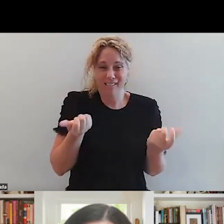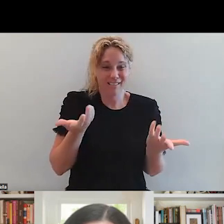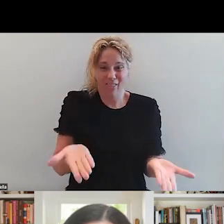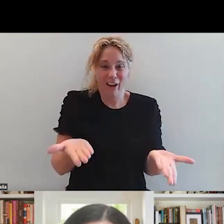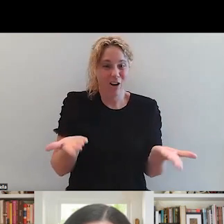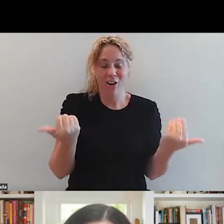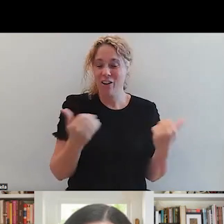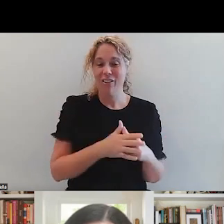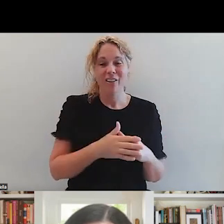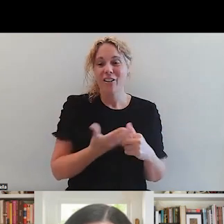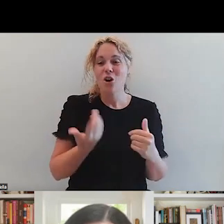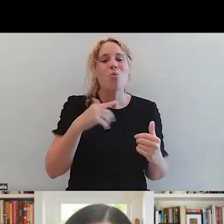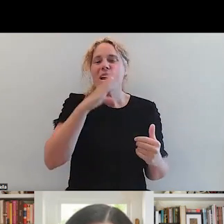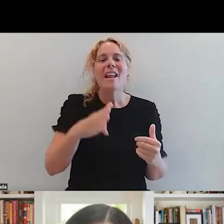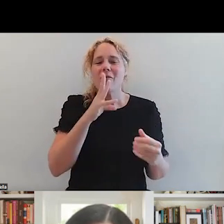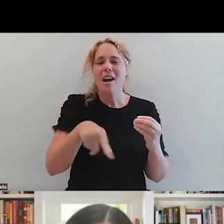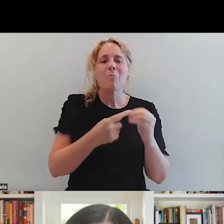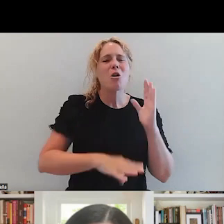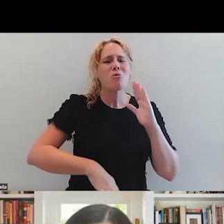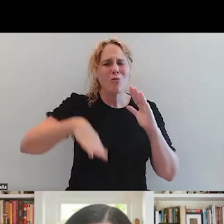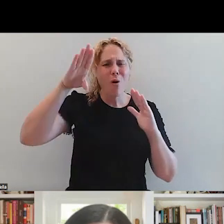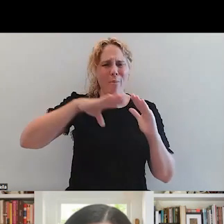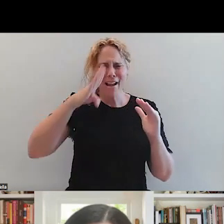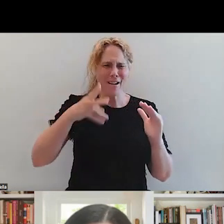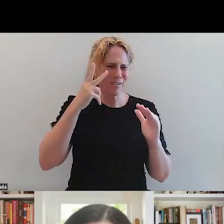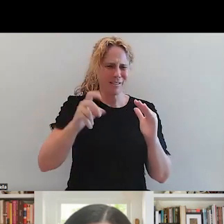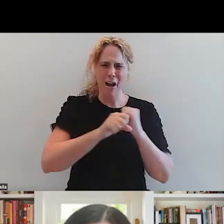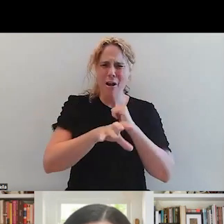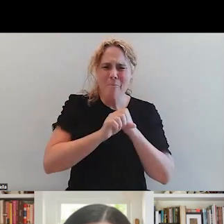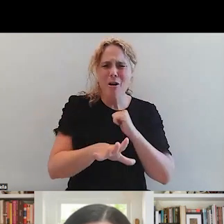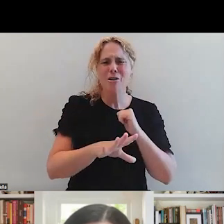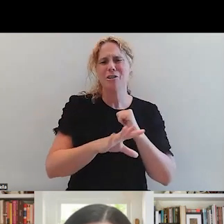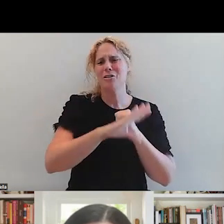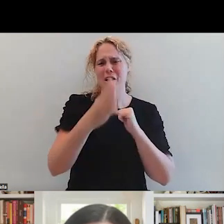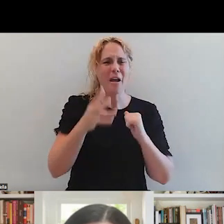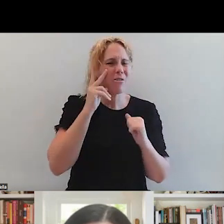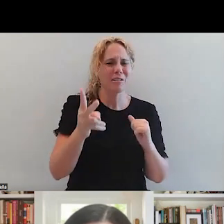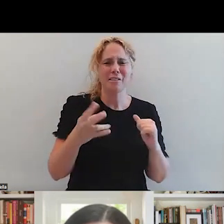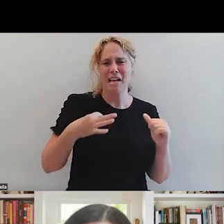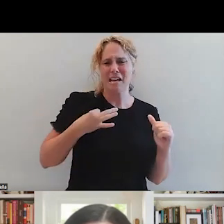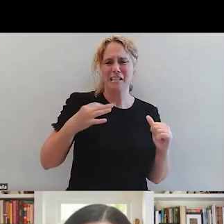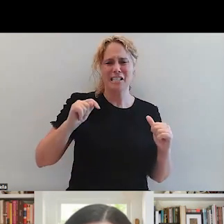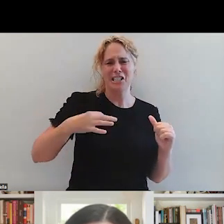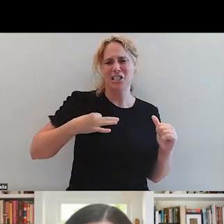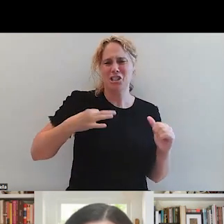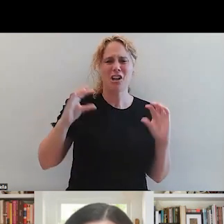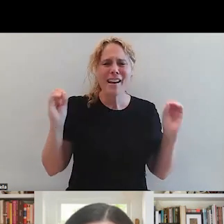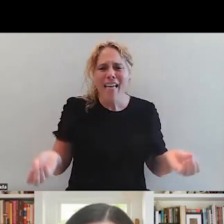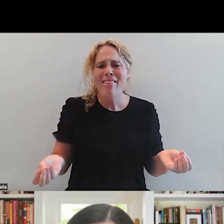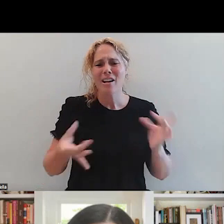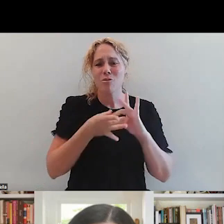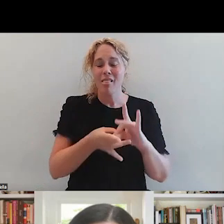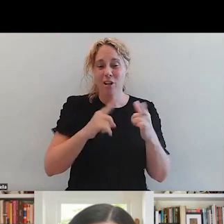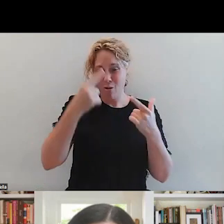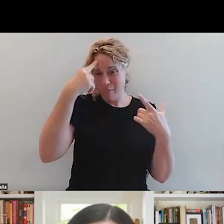We never talked about it. Growing up, I never saw a commercial. I never saw T-shirts. I never saw anything that was related to